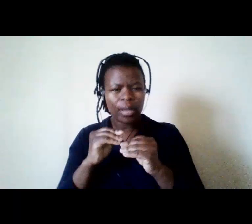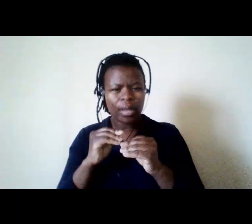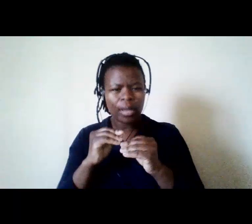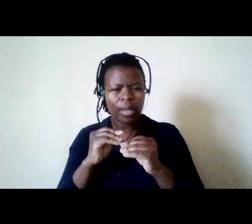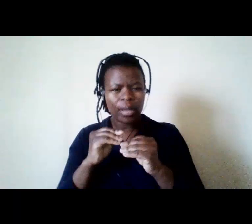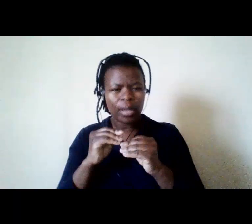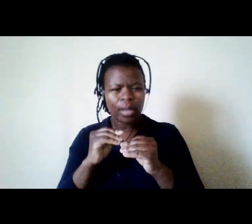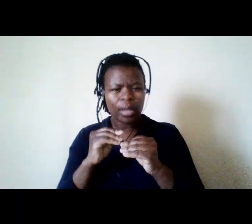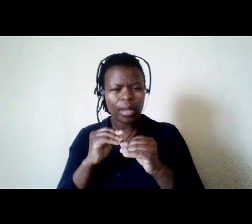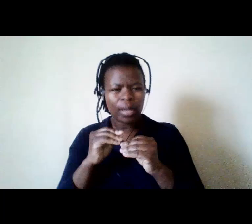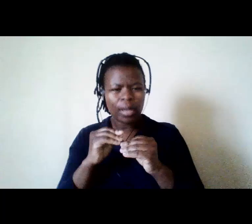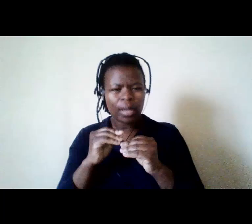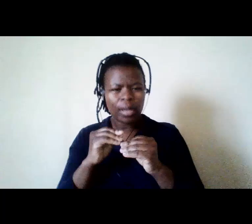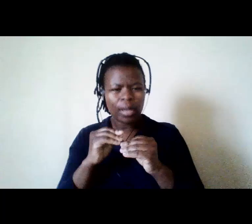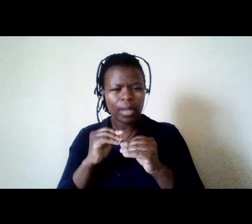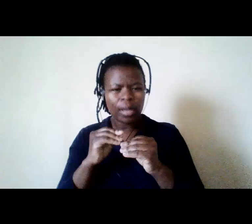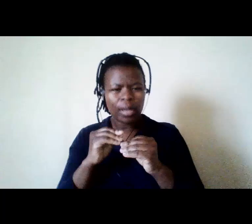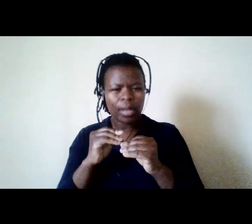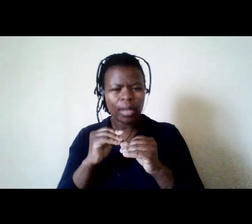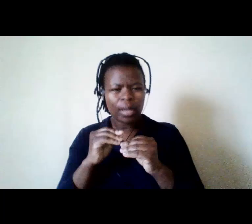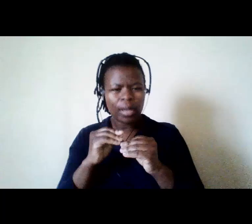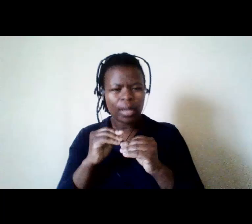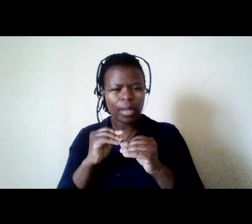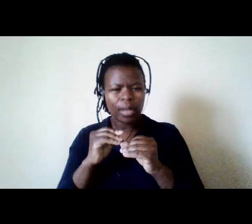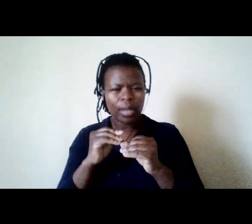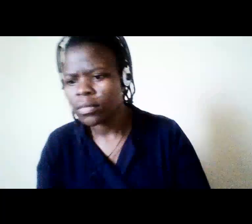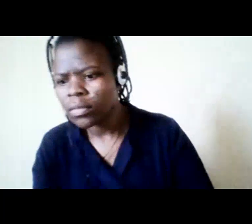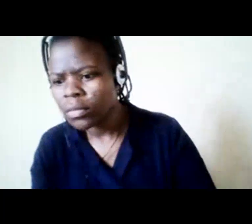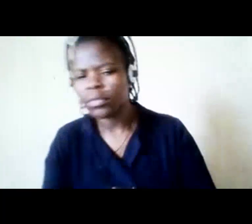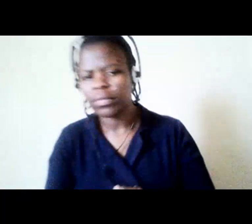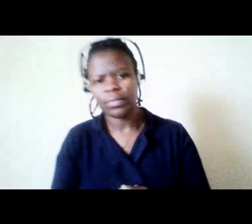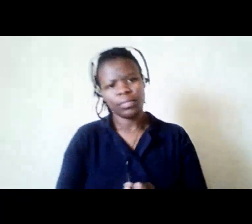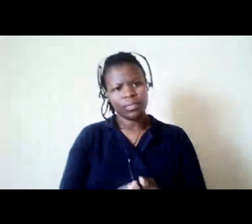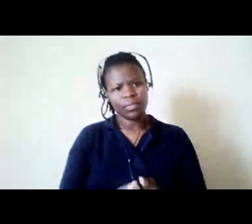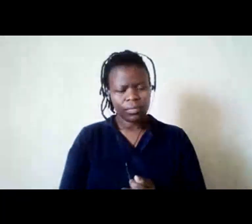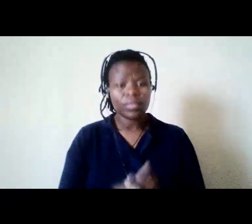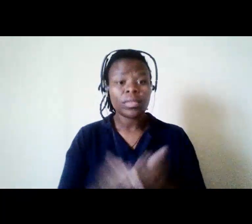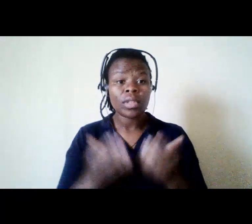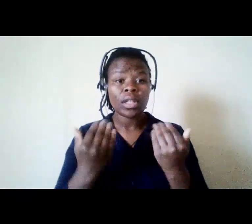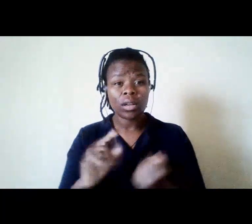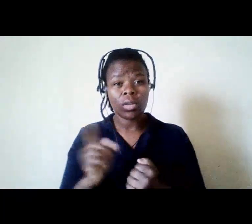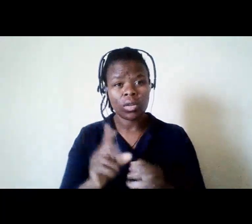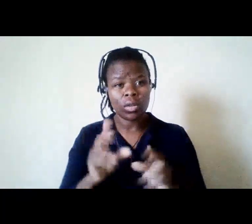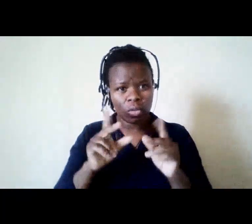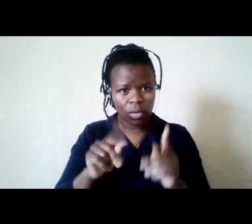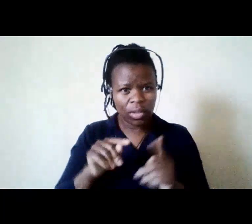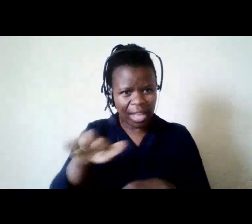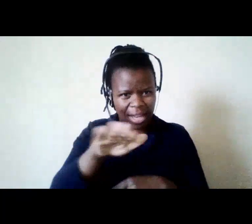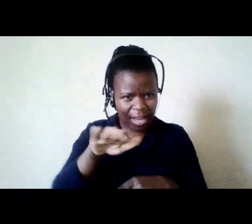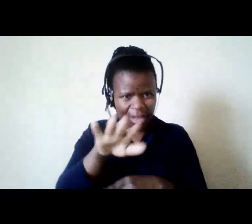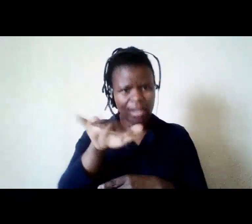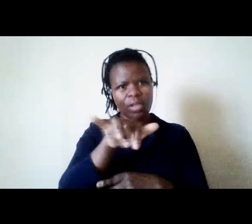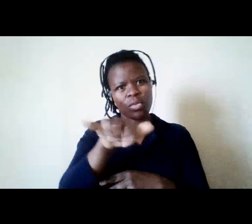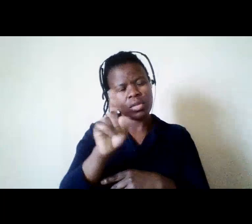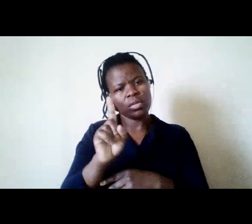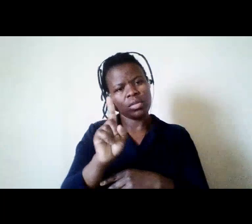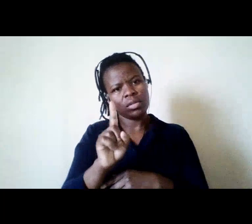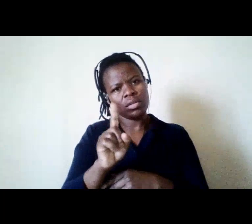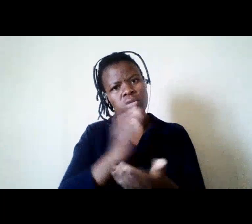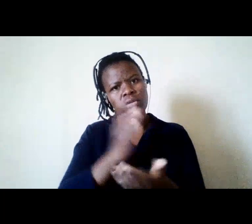we would take for granted and that it's just a walk. But for them, it's something more than that. So that isolation will